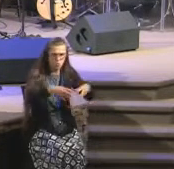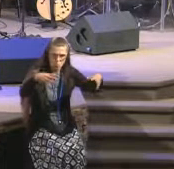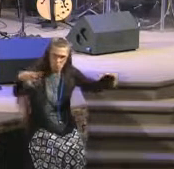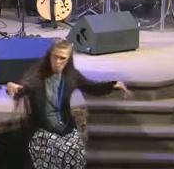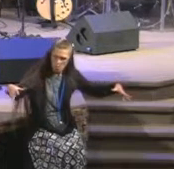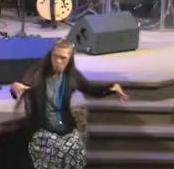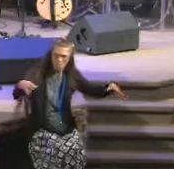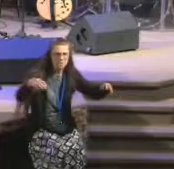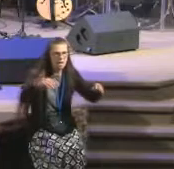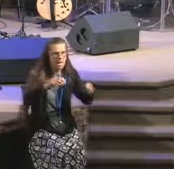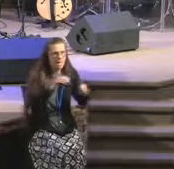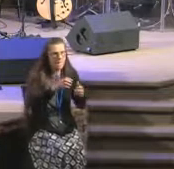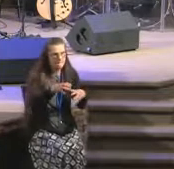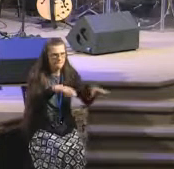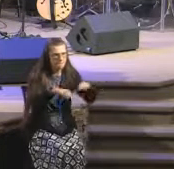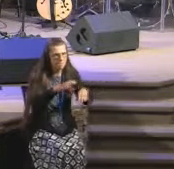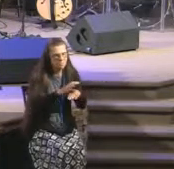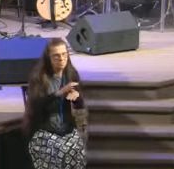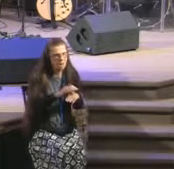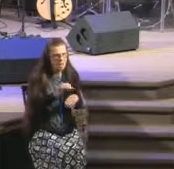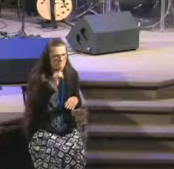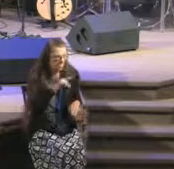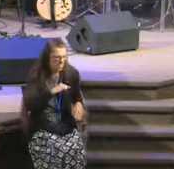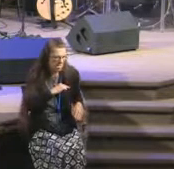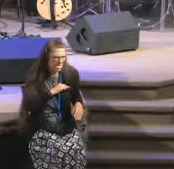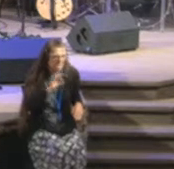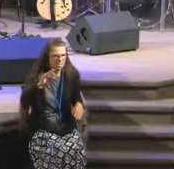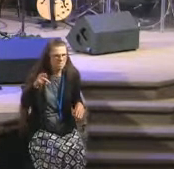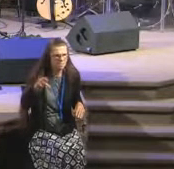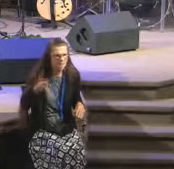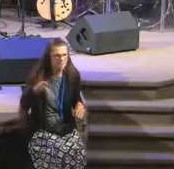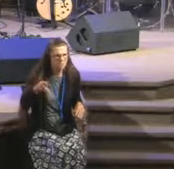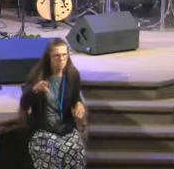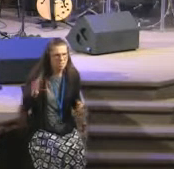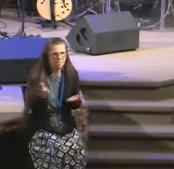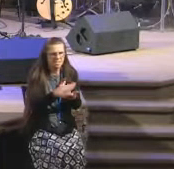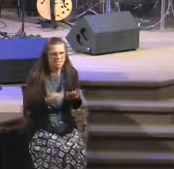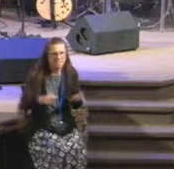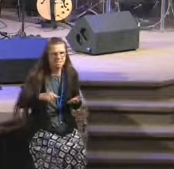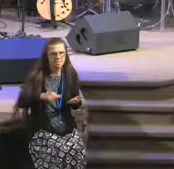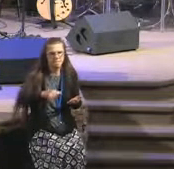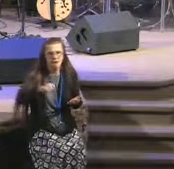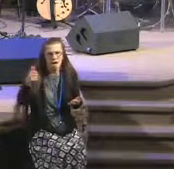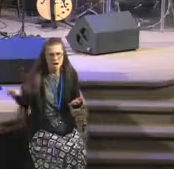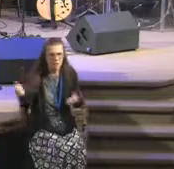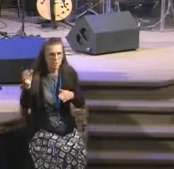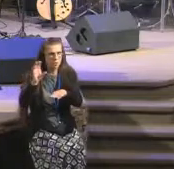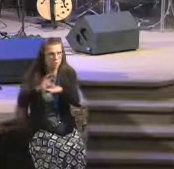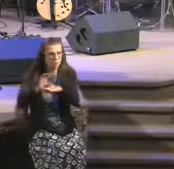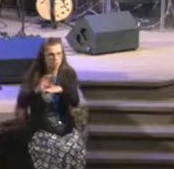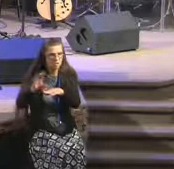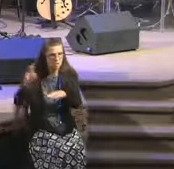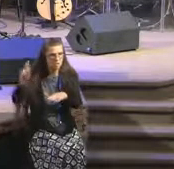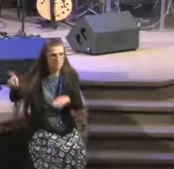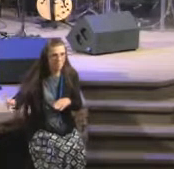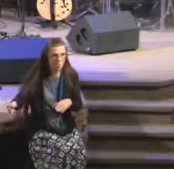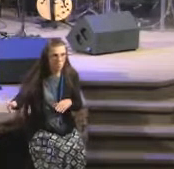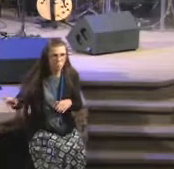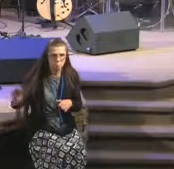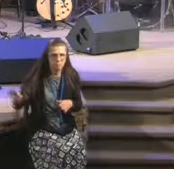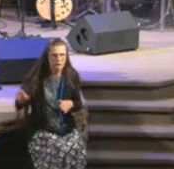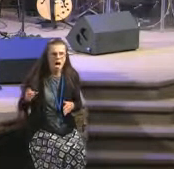does things. But I don't want to be guilty of being a pastor that takes other people's people. I want to reach out